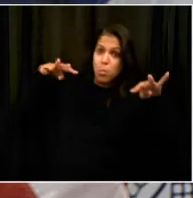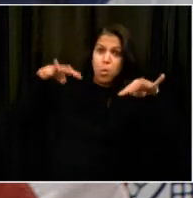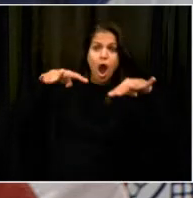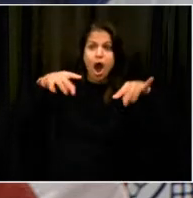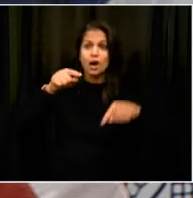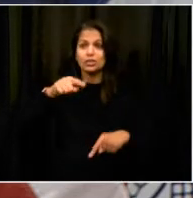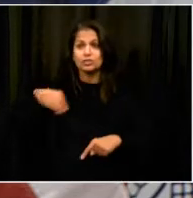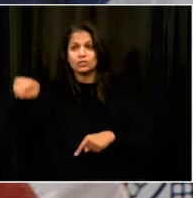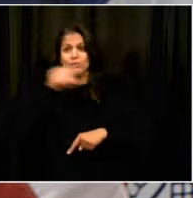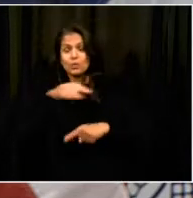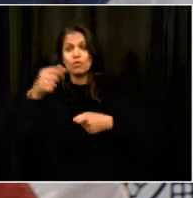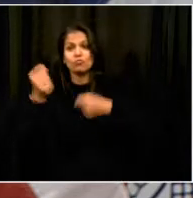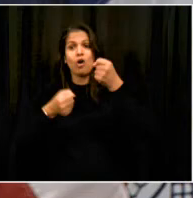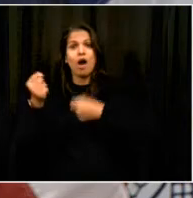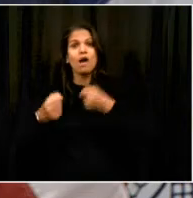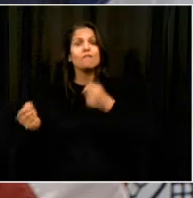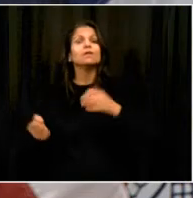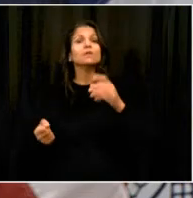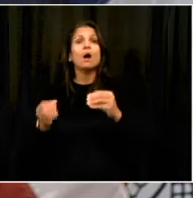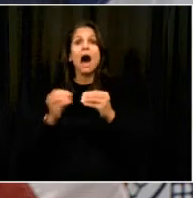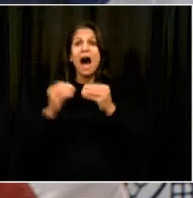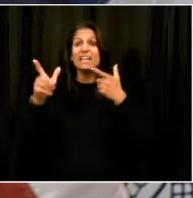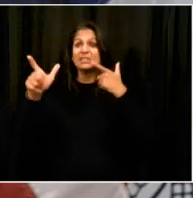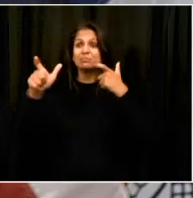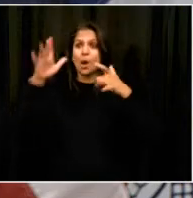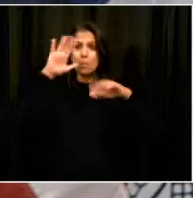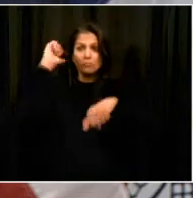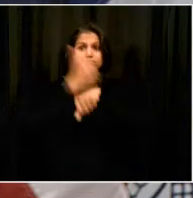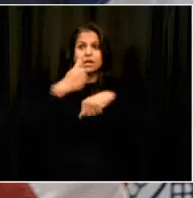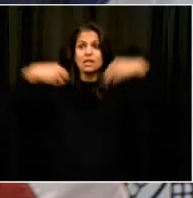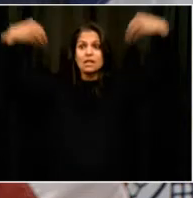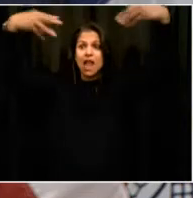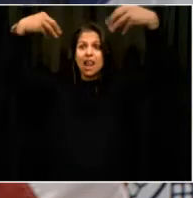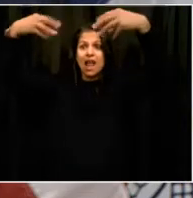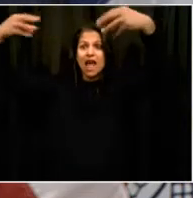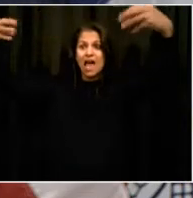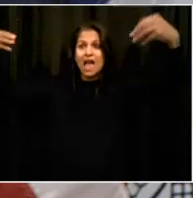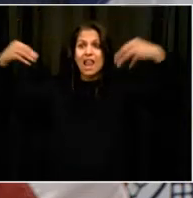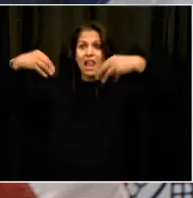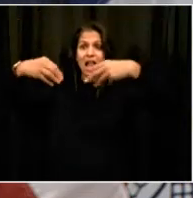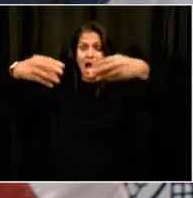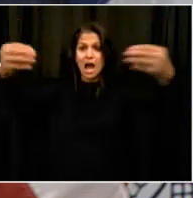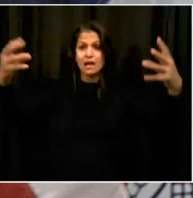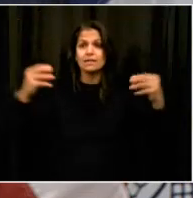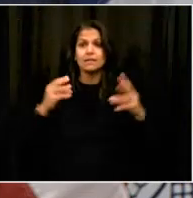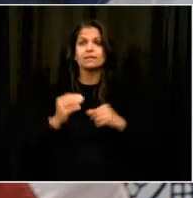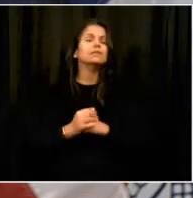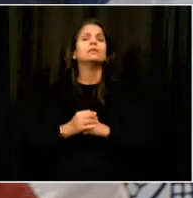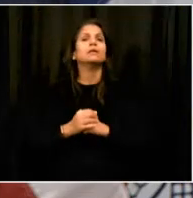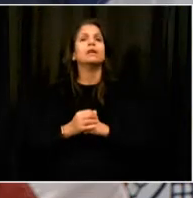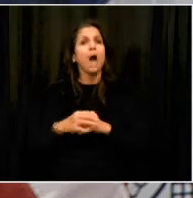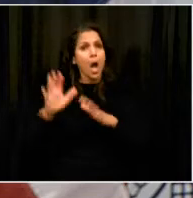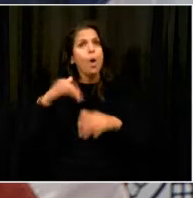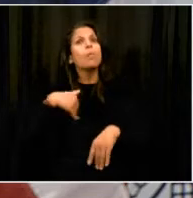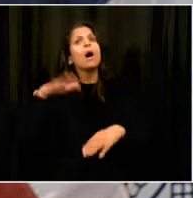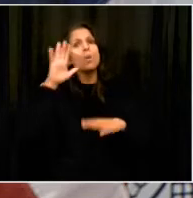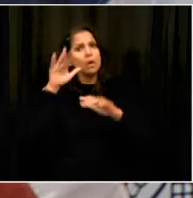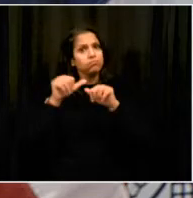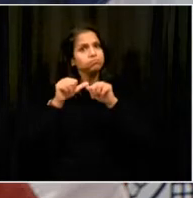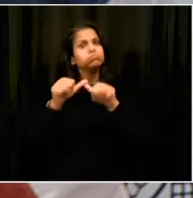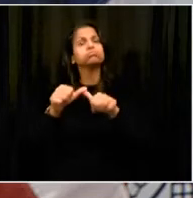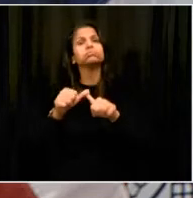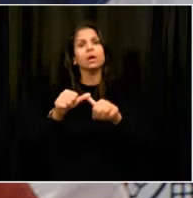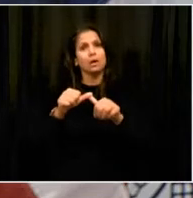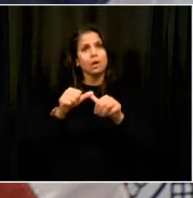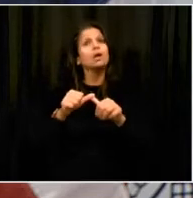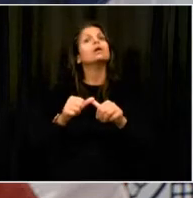NYC ferry. And obviously City Bike. It means continuing those redesigns of intersections